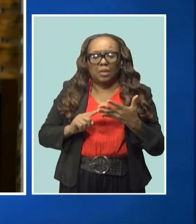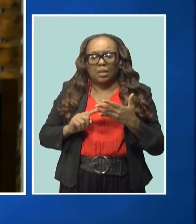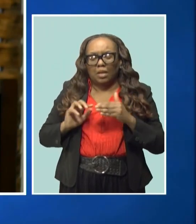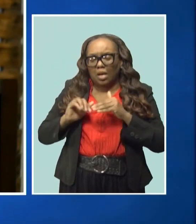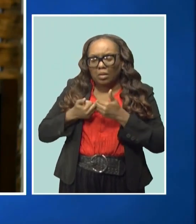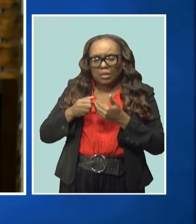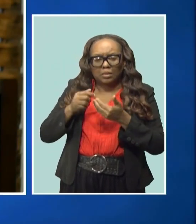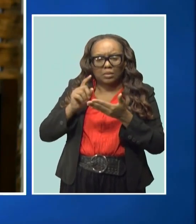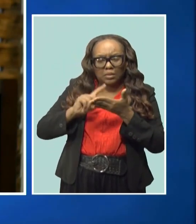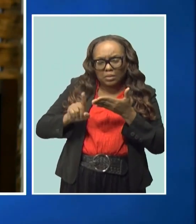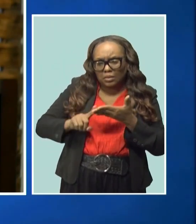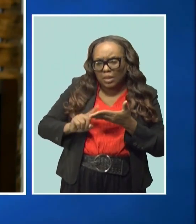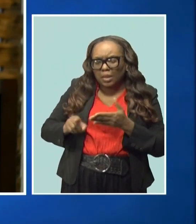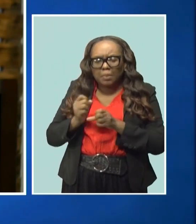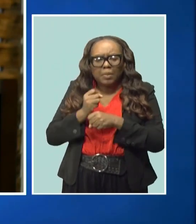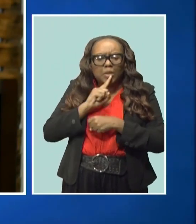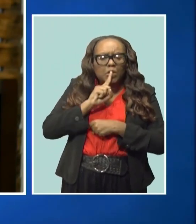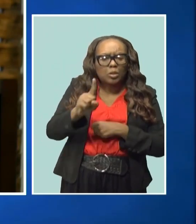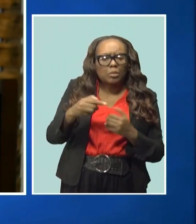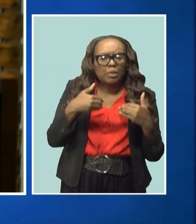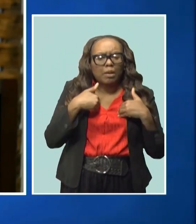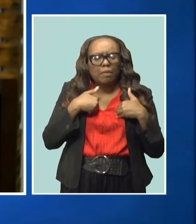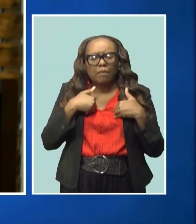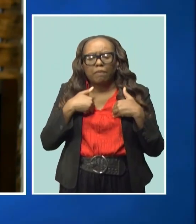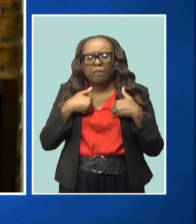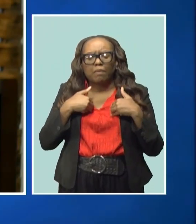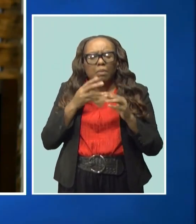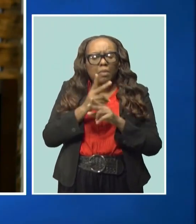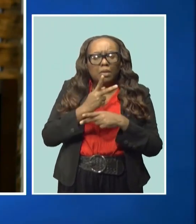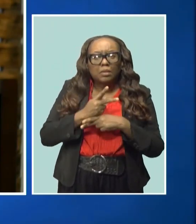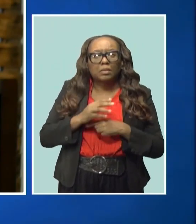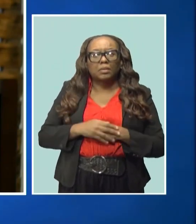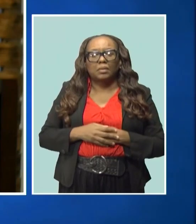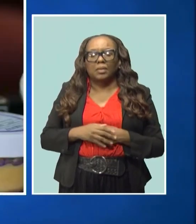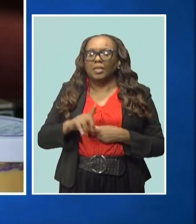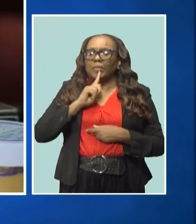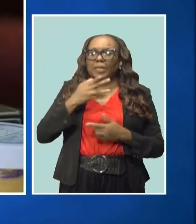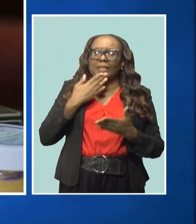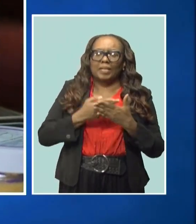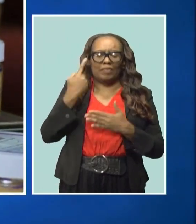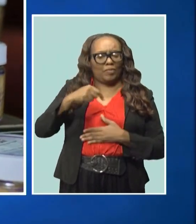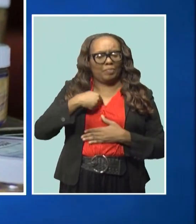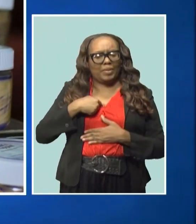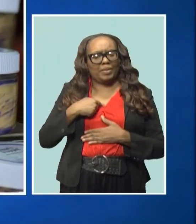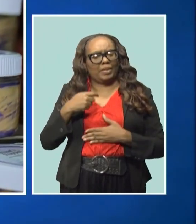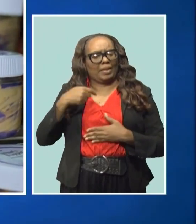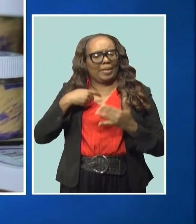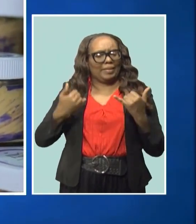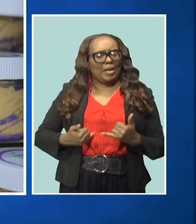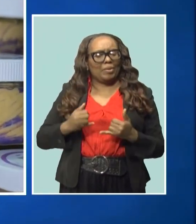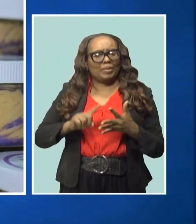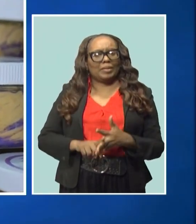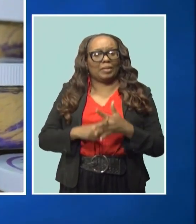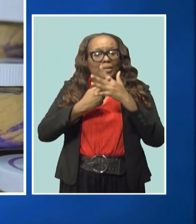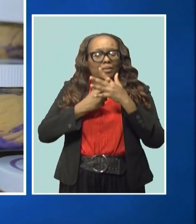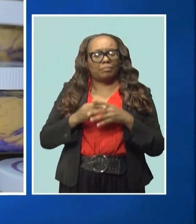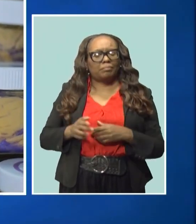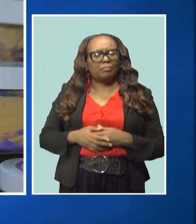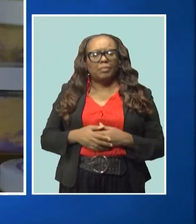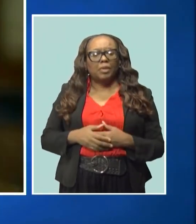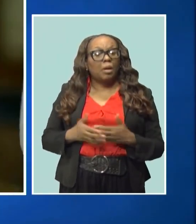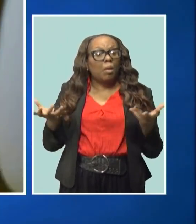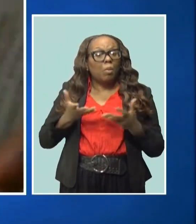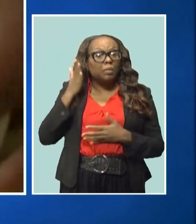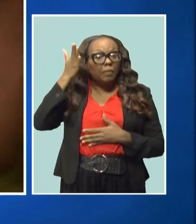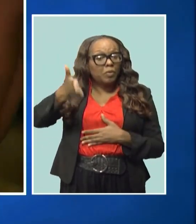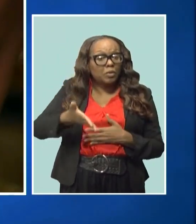actually worked quite well for somebody that knows starting out and trying to get a feel. Her roadmap for the future includes getting into